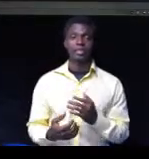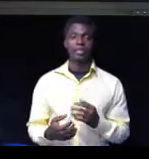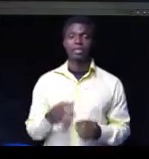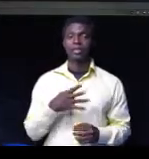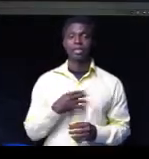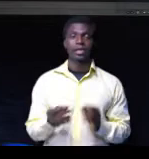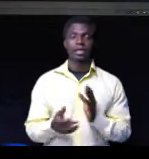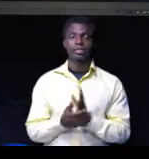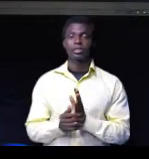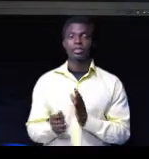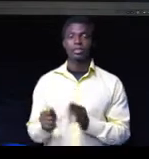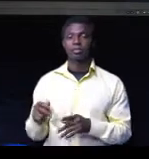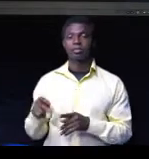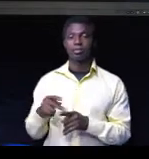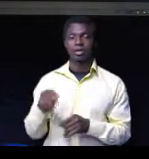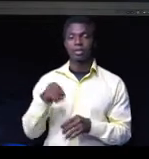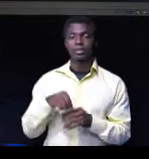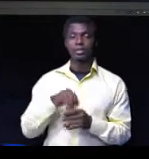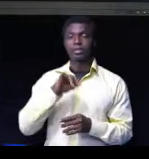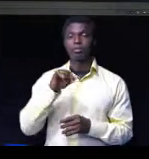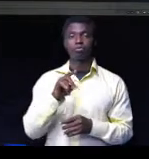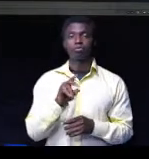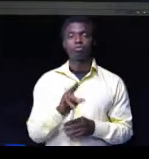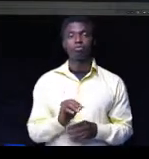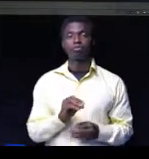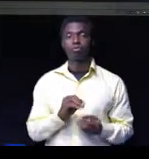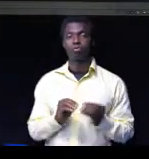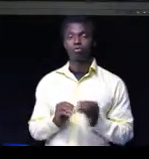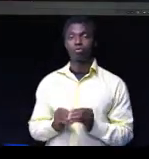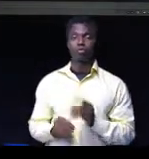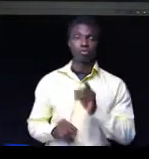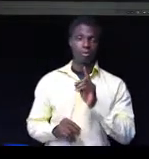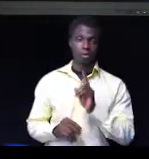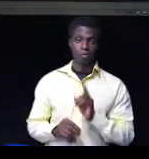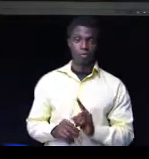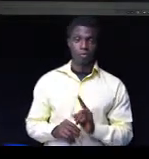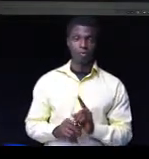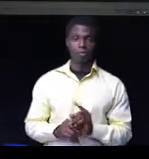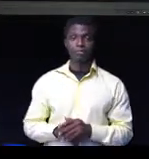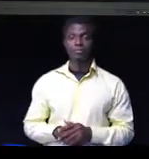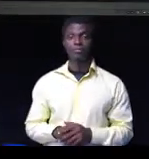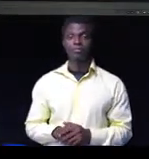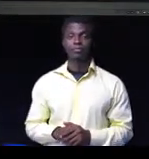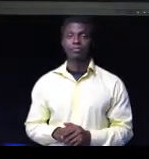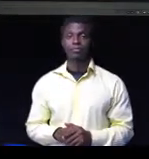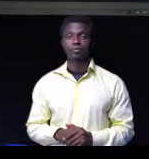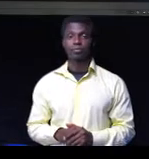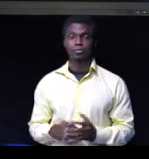Techniques and skills practiced in judo. 1.